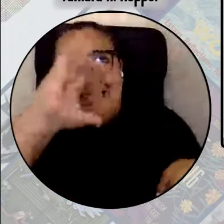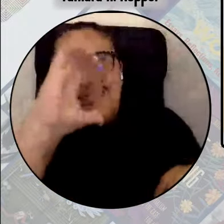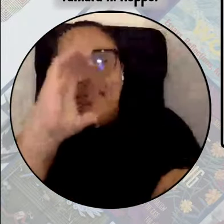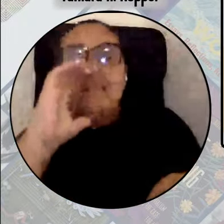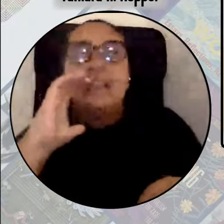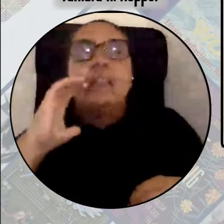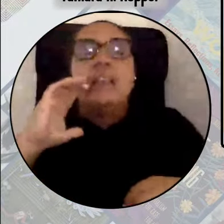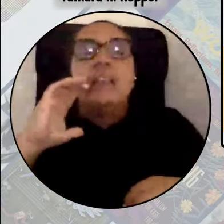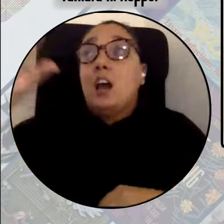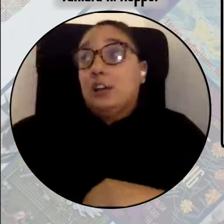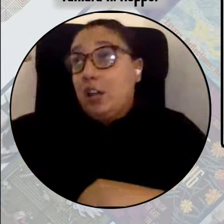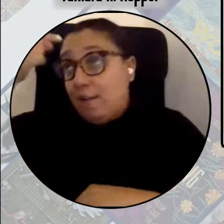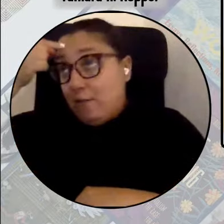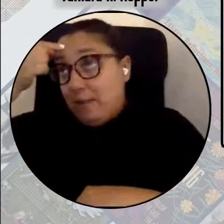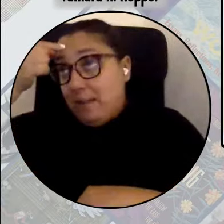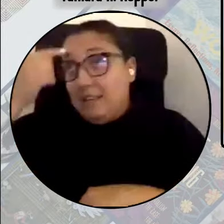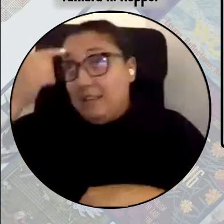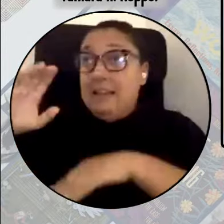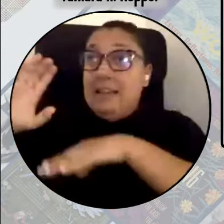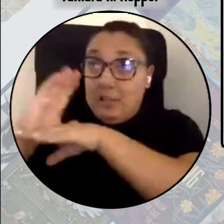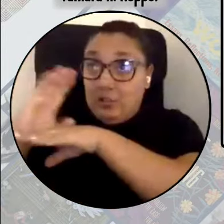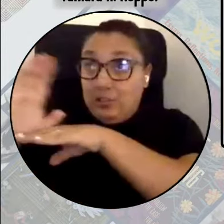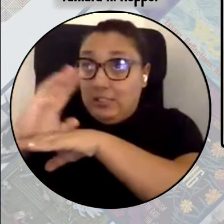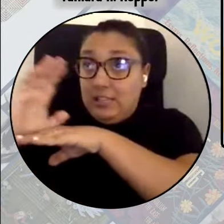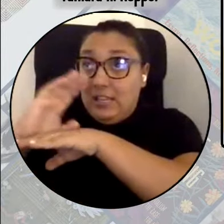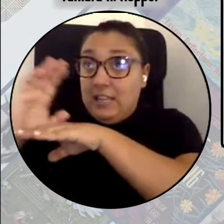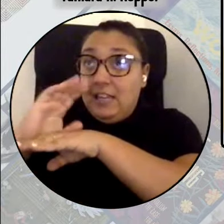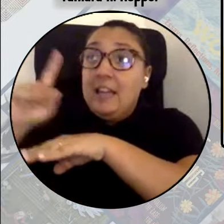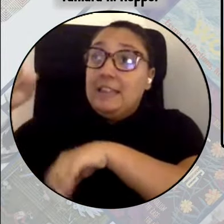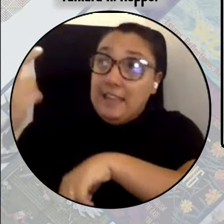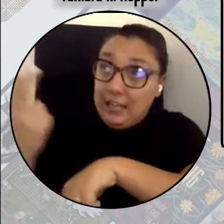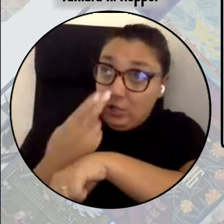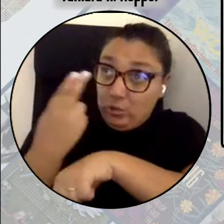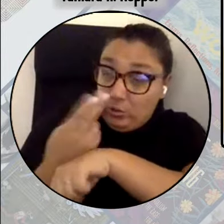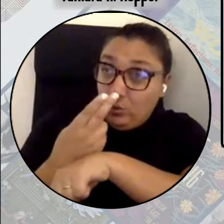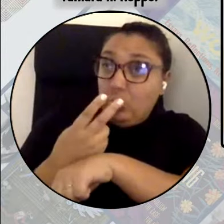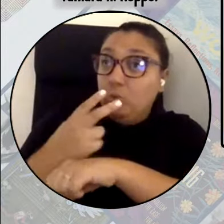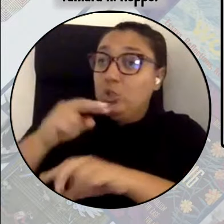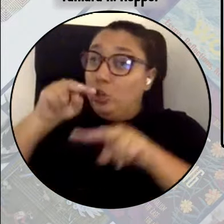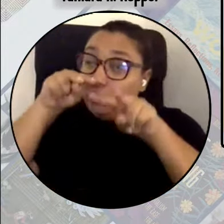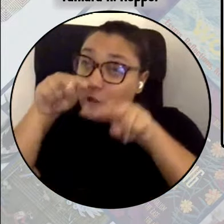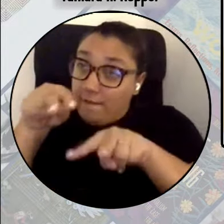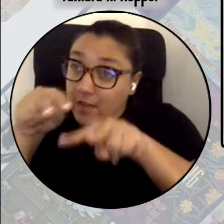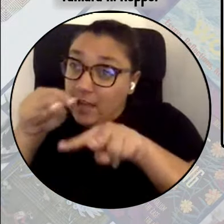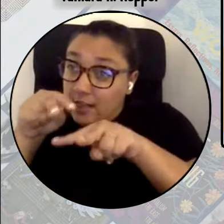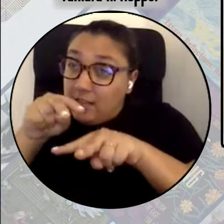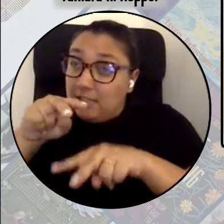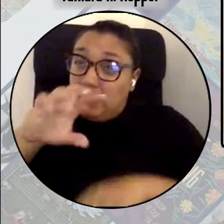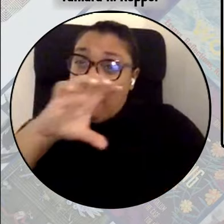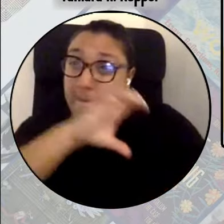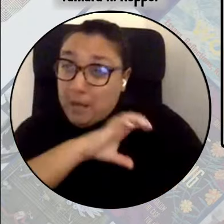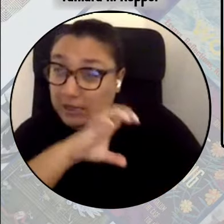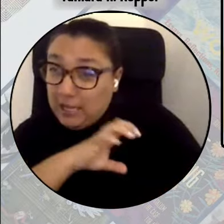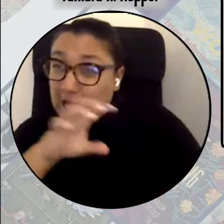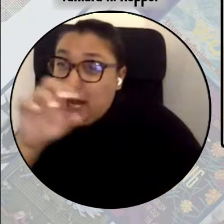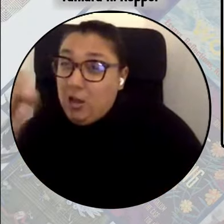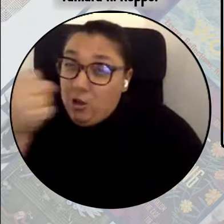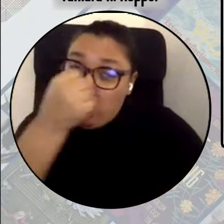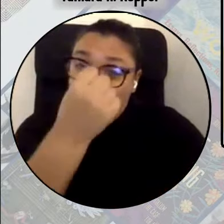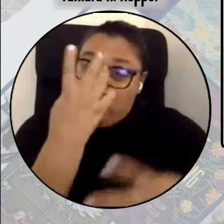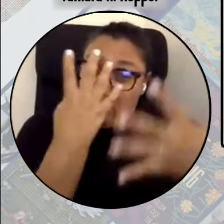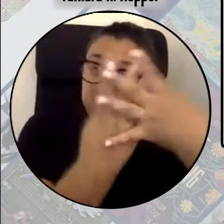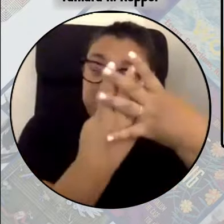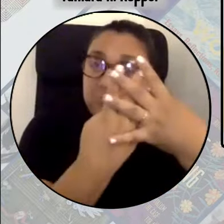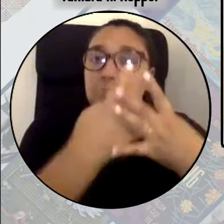of government industry that use surveillance, policing, and imprisonment as so-called solutions to economic, social, and